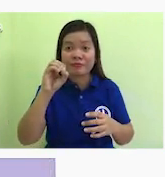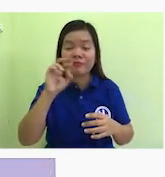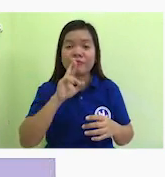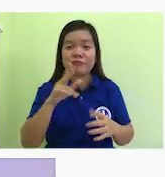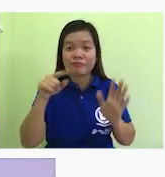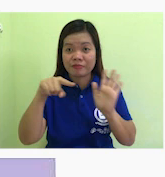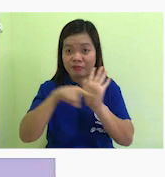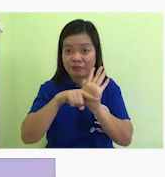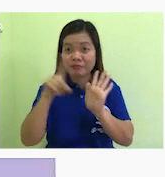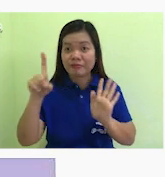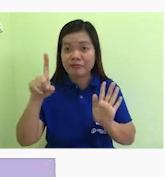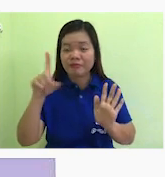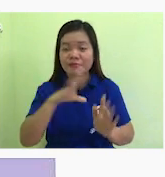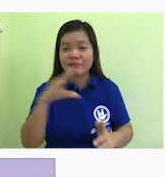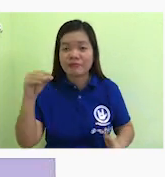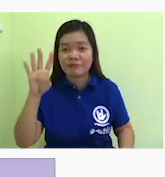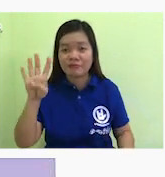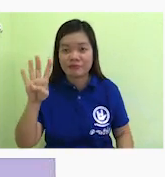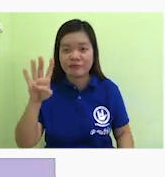4.